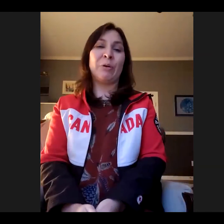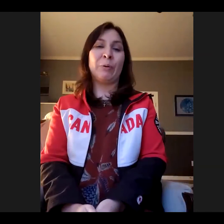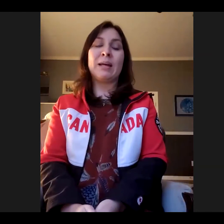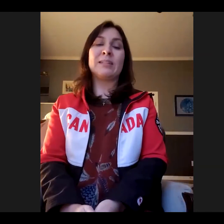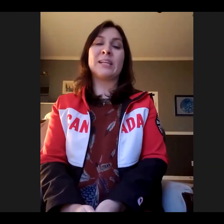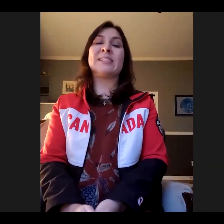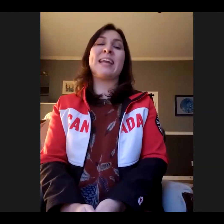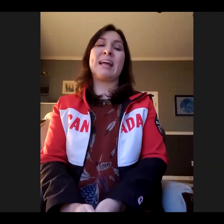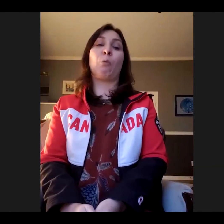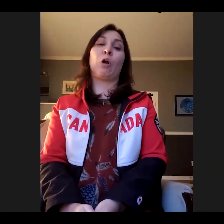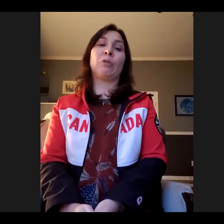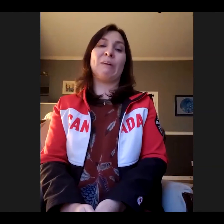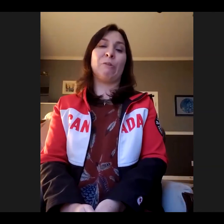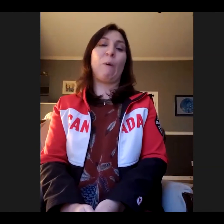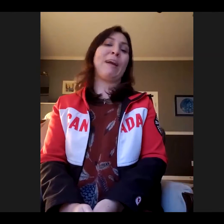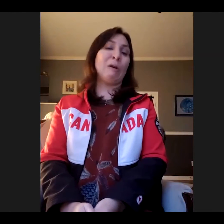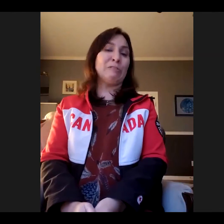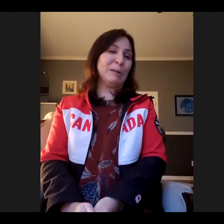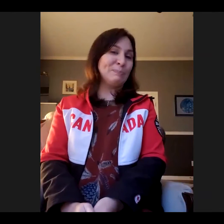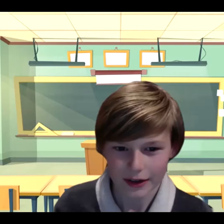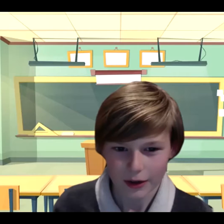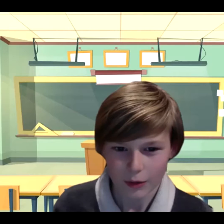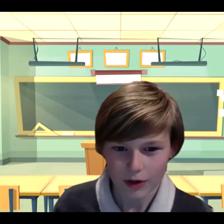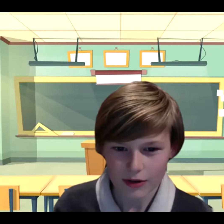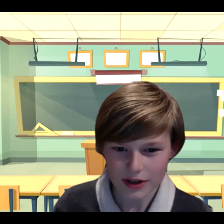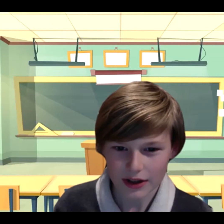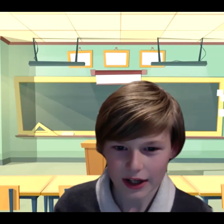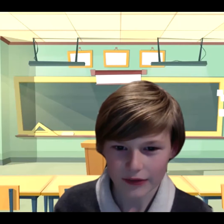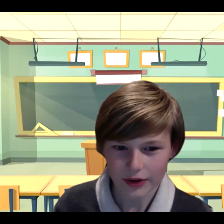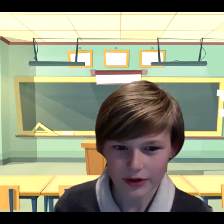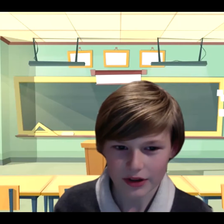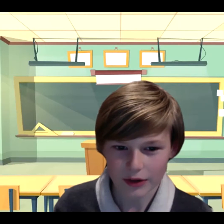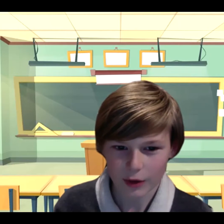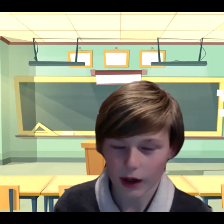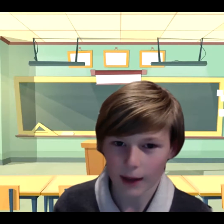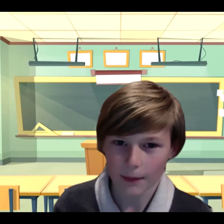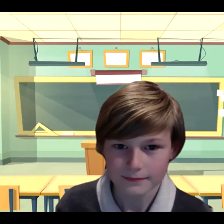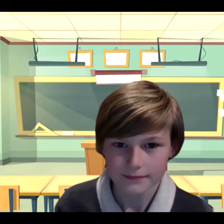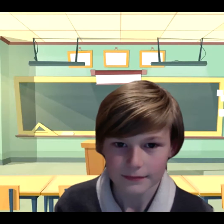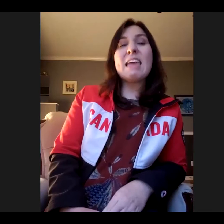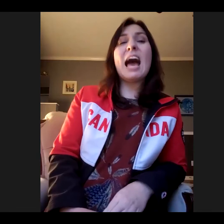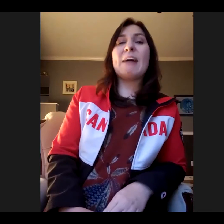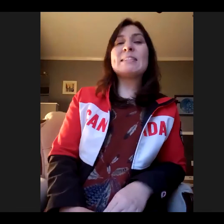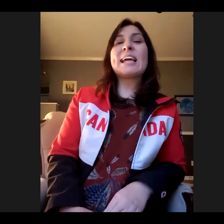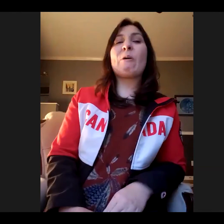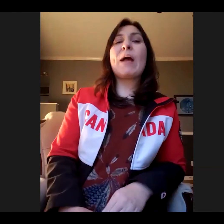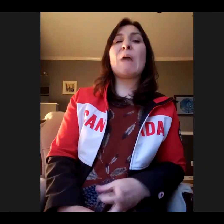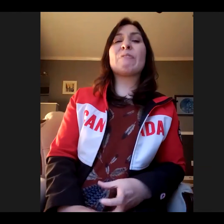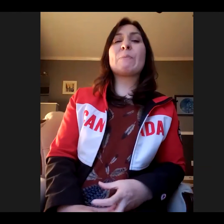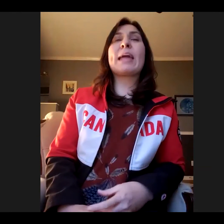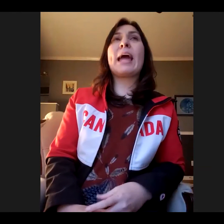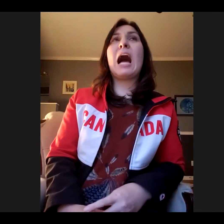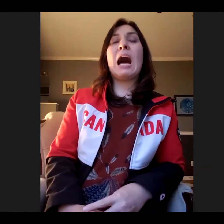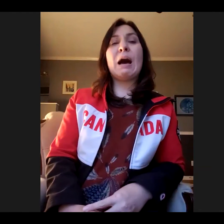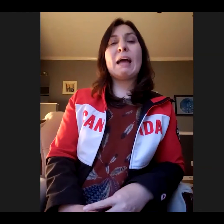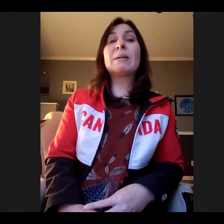to succeed at the world level quite often. What was it like for you to grow up? Yeah, I would say growing up